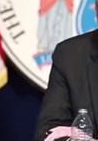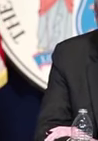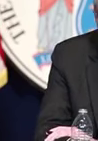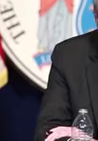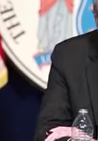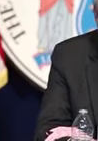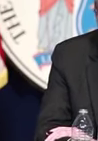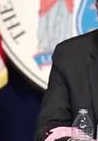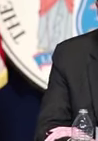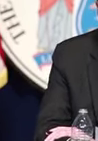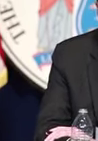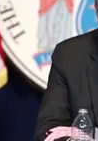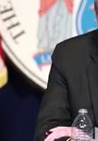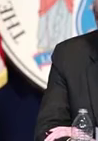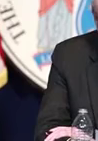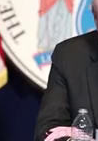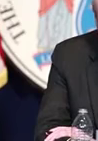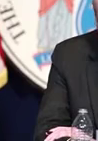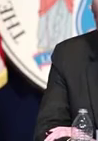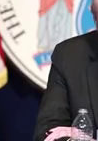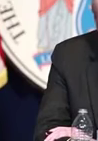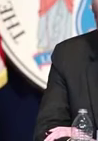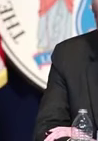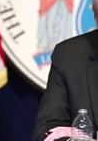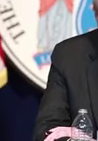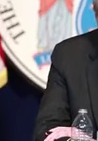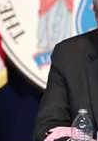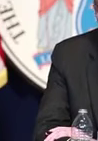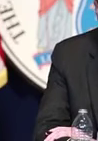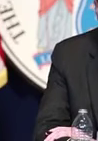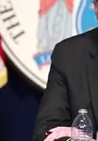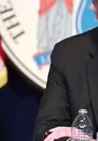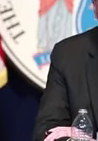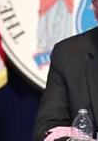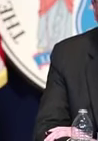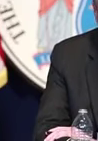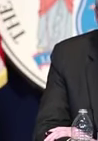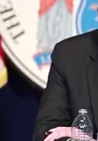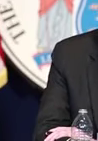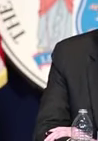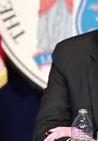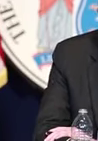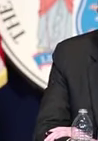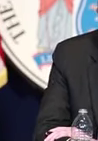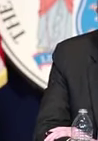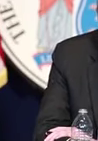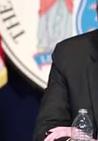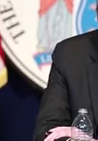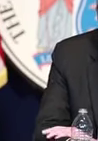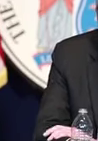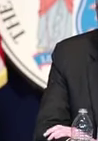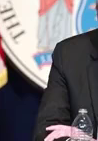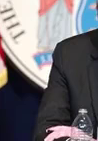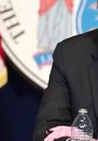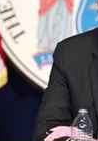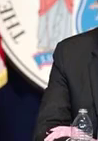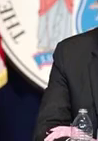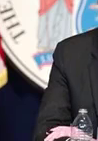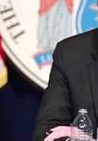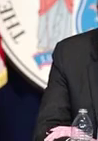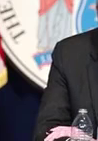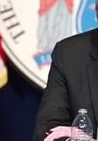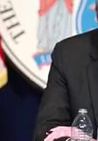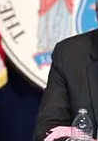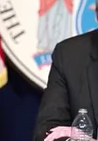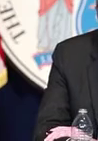grown into a cornerstone of the community, serving far more than just the spiritual needs of its congregation. This is the legacy Reverend